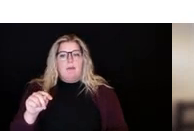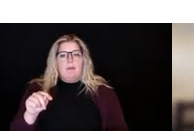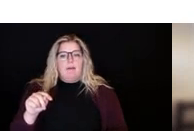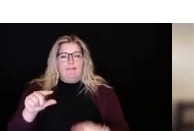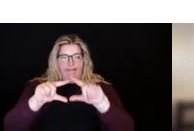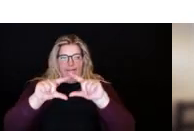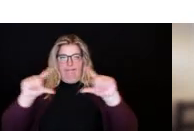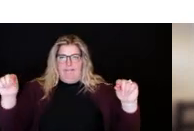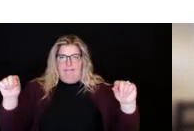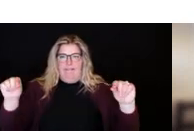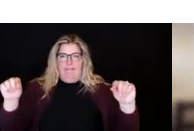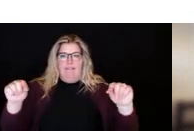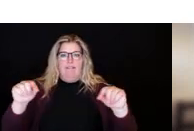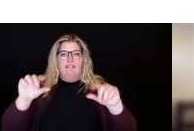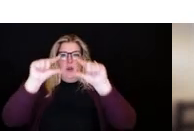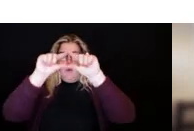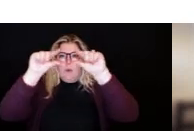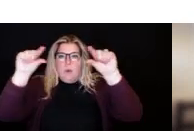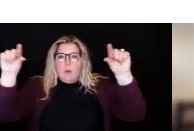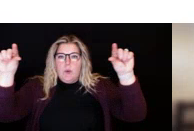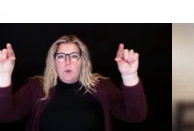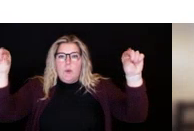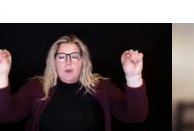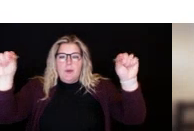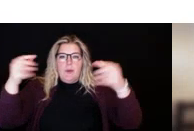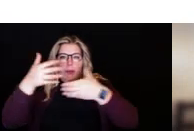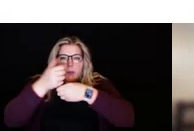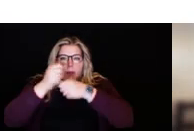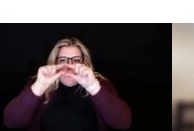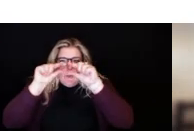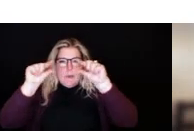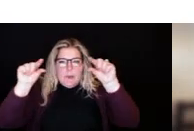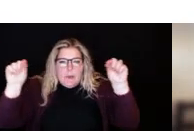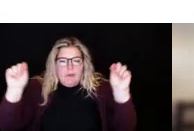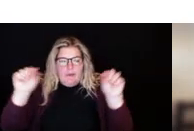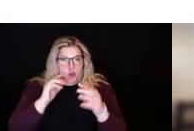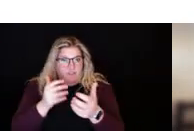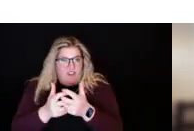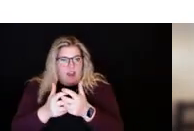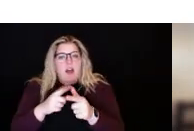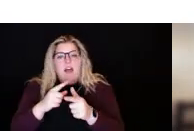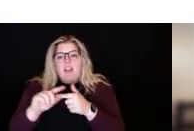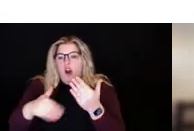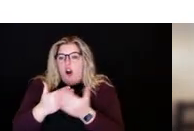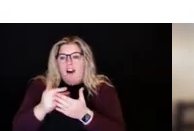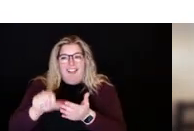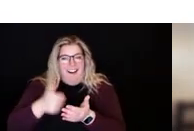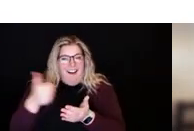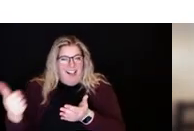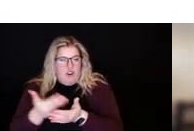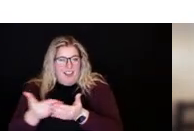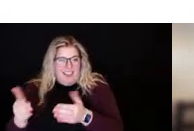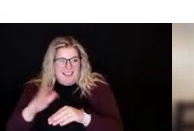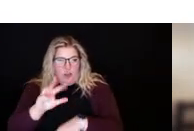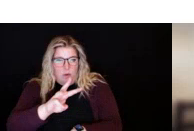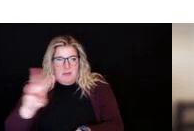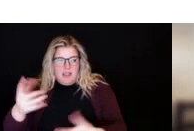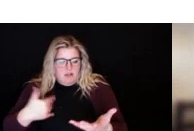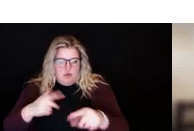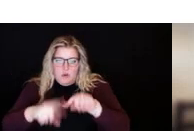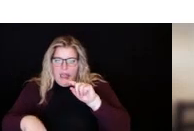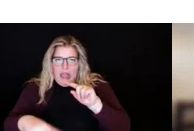just compressed heavily down to fit the smaller viewport, and all navigation items can't be comfortably viewed without